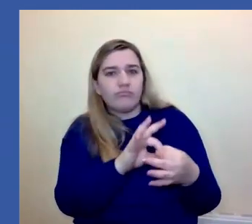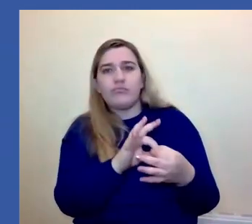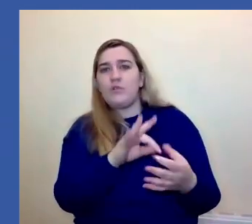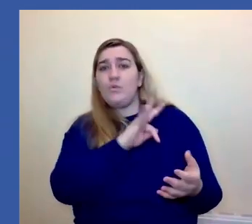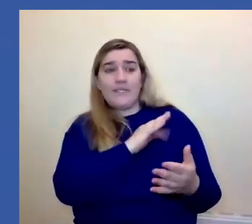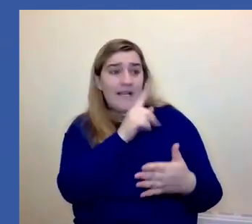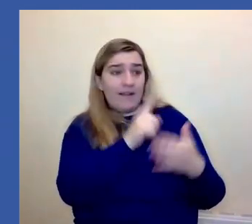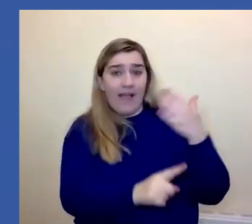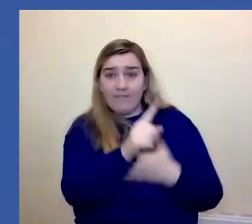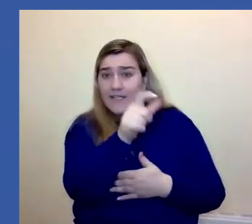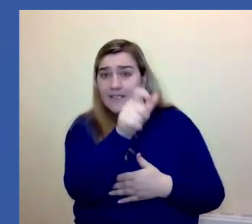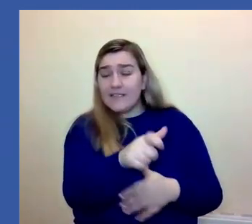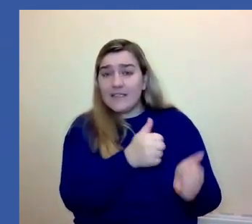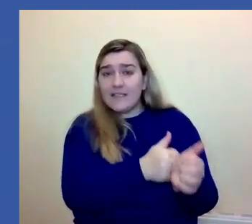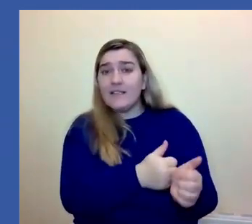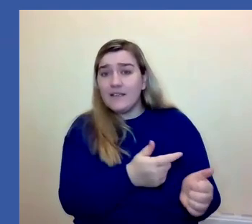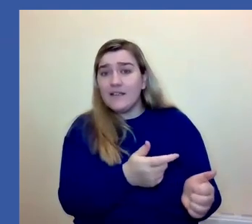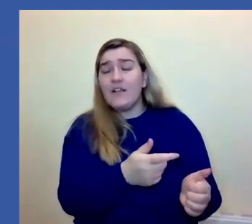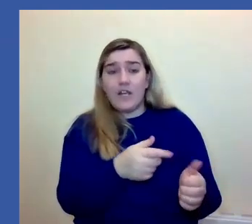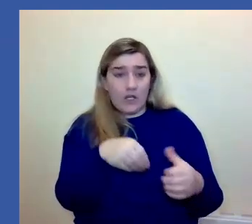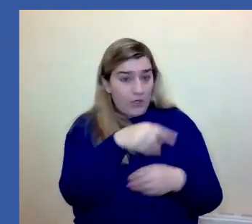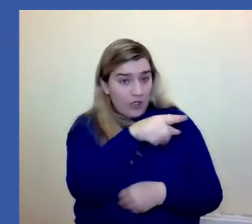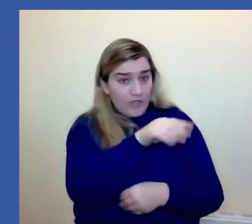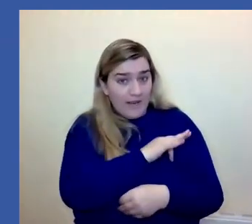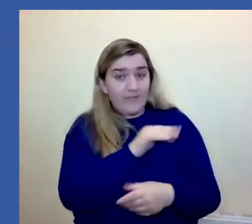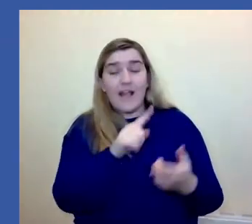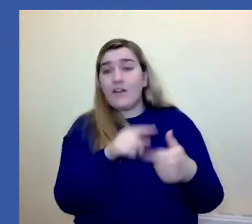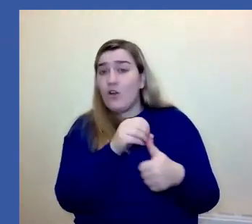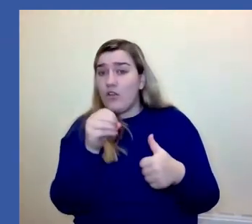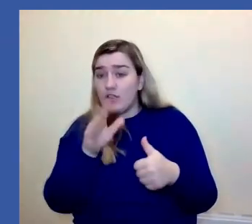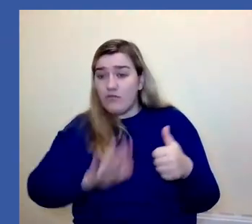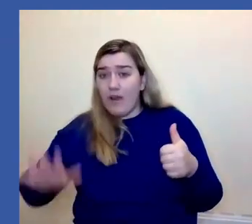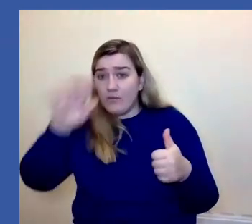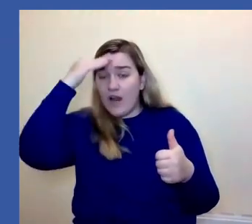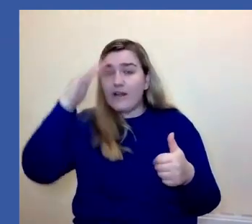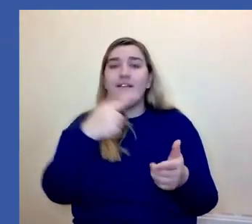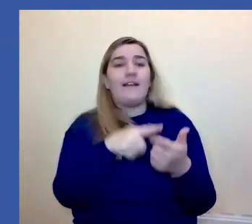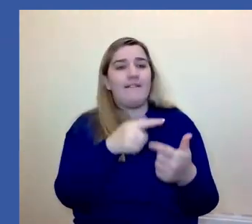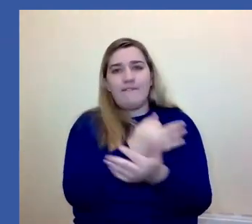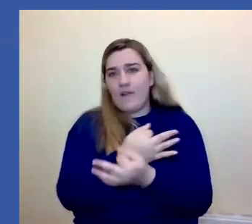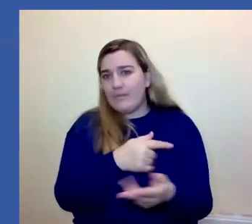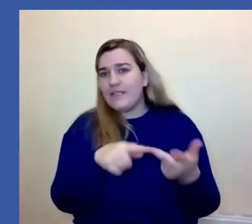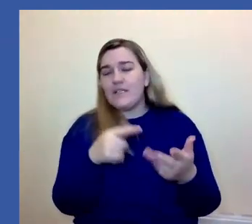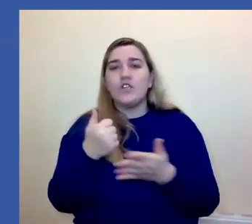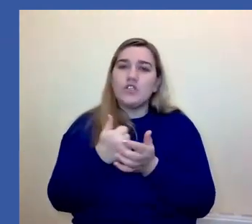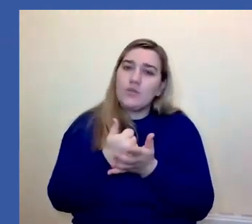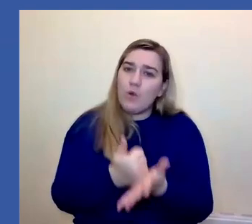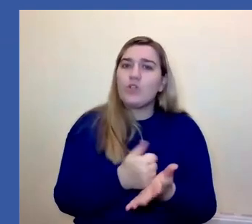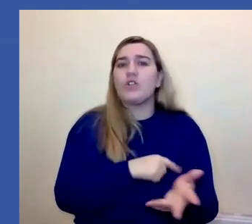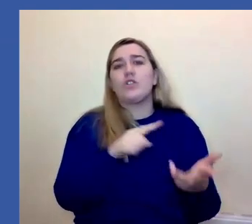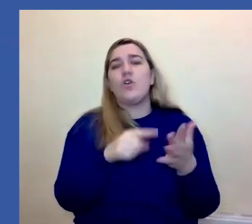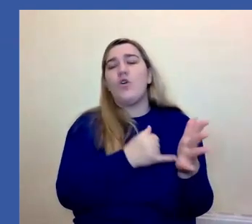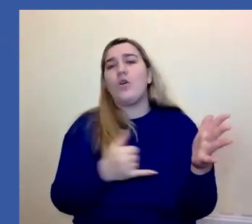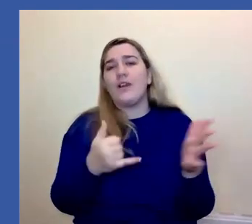of yourselves in Inclusion Ireland and around the country, with families, supporters and organisations like the Decision